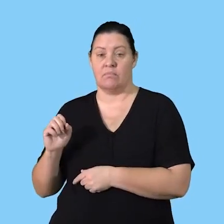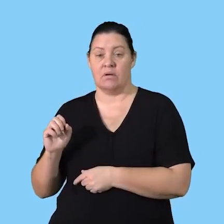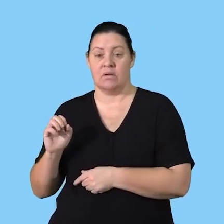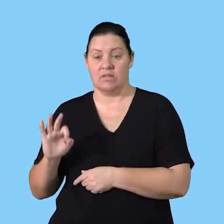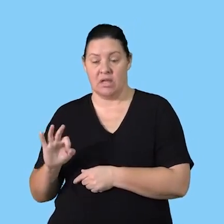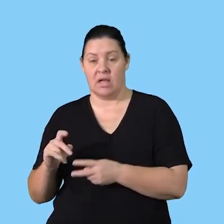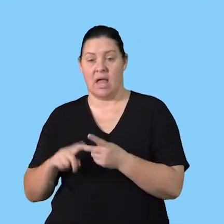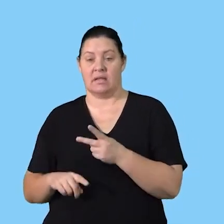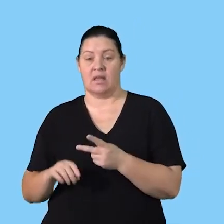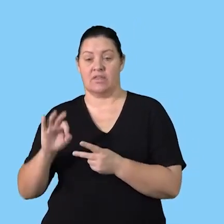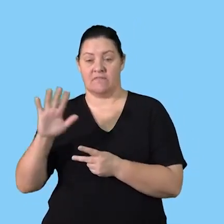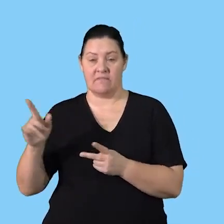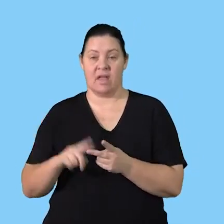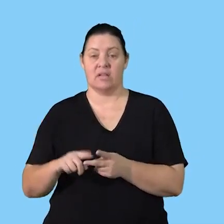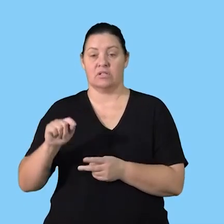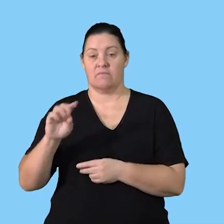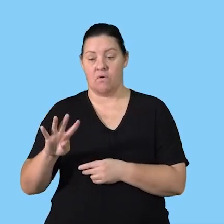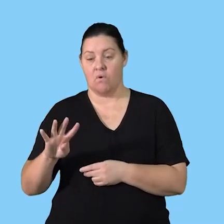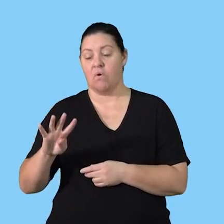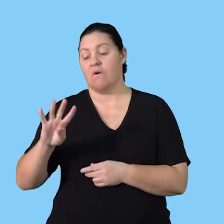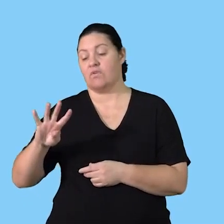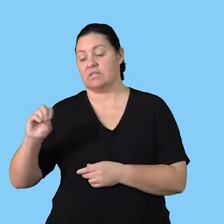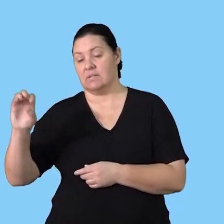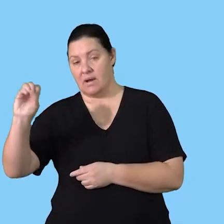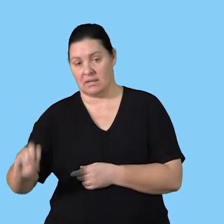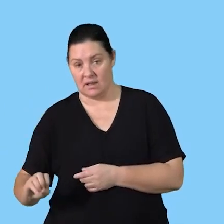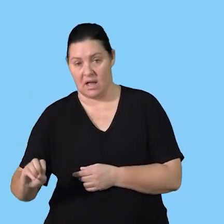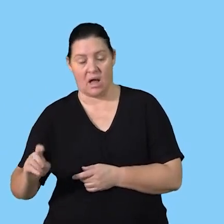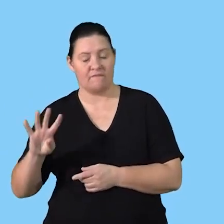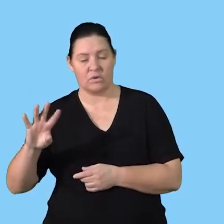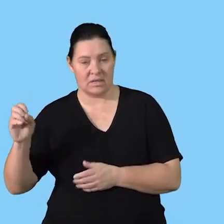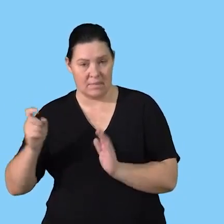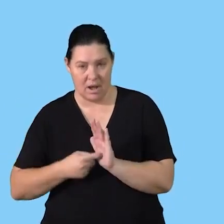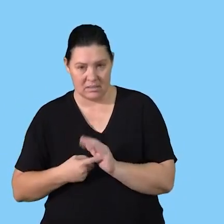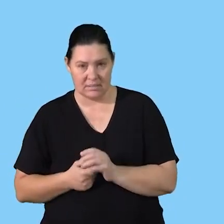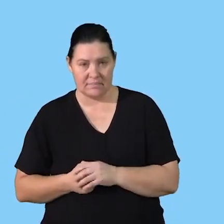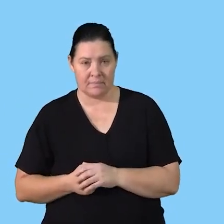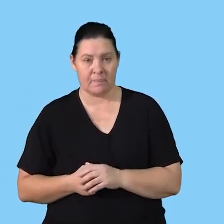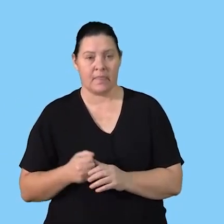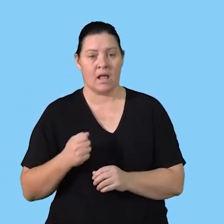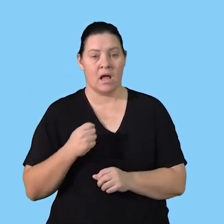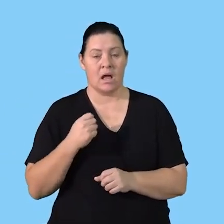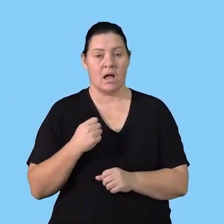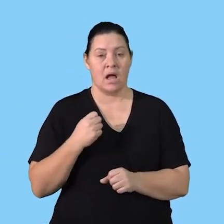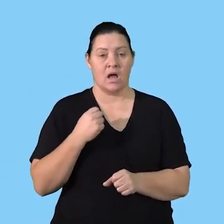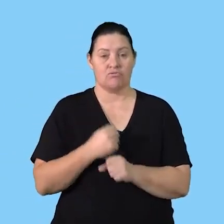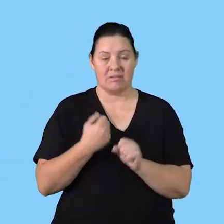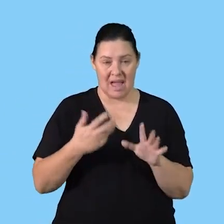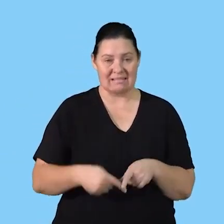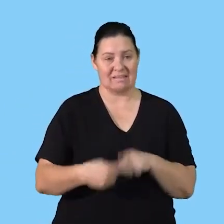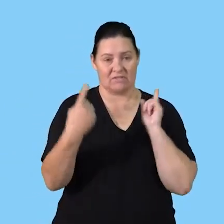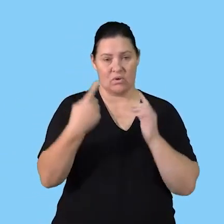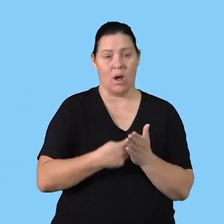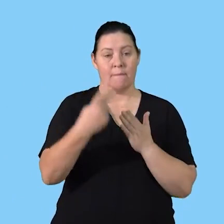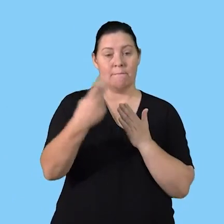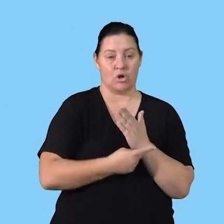3, 35 marks, and term 4, 40 marks. Grade 9 is a little bit different because we have got a project in the